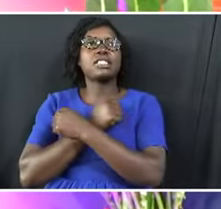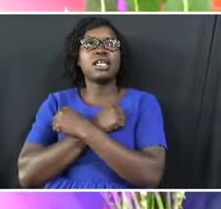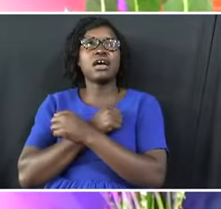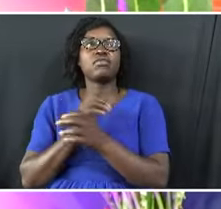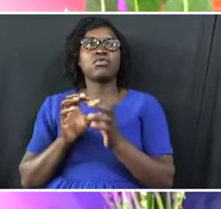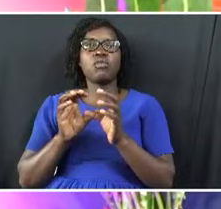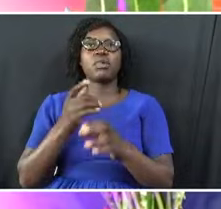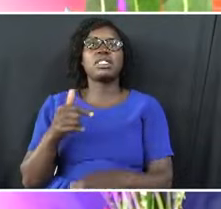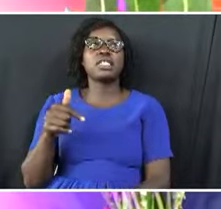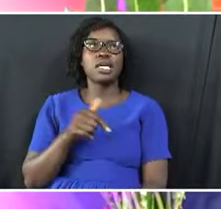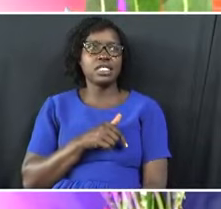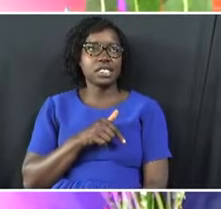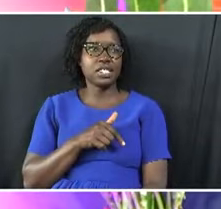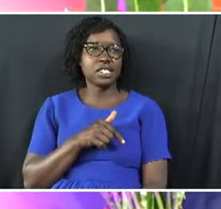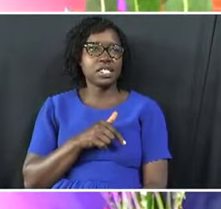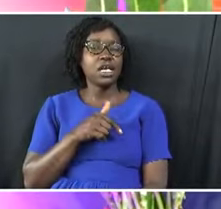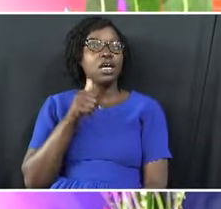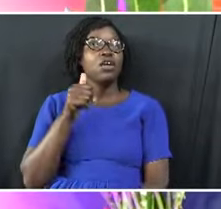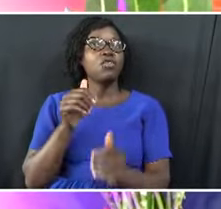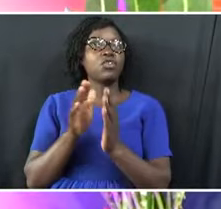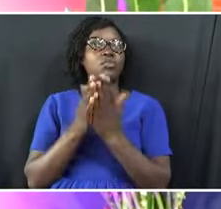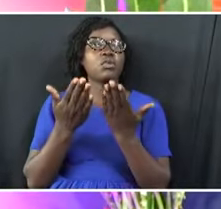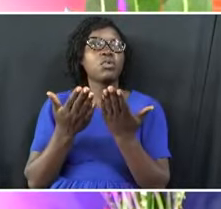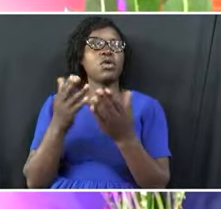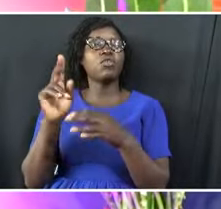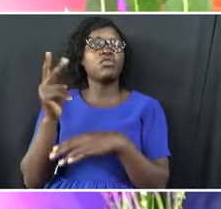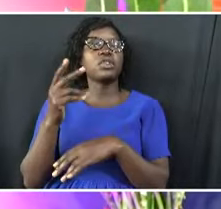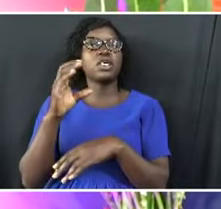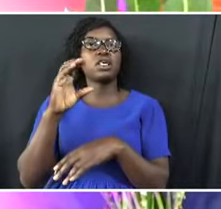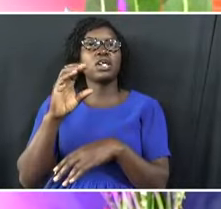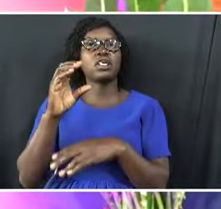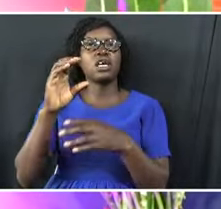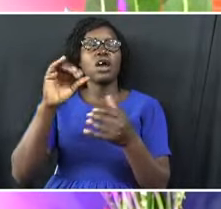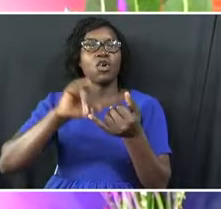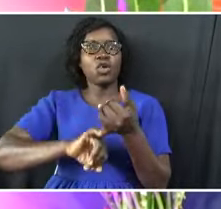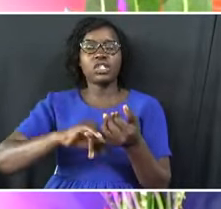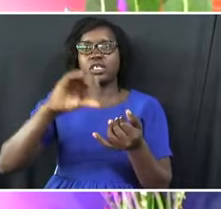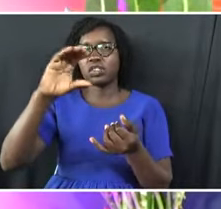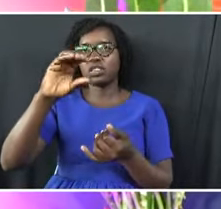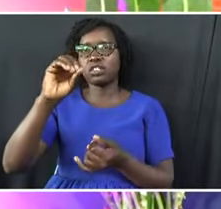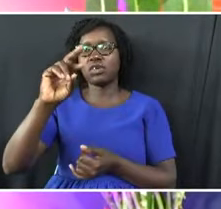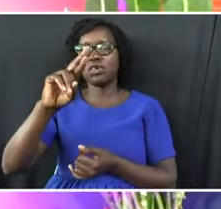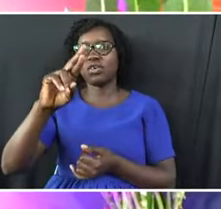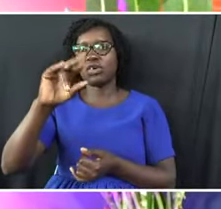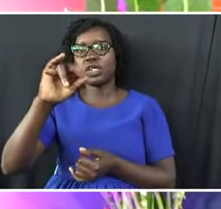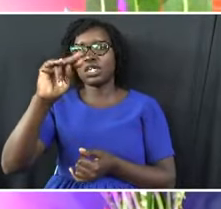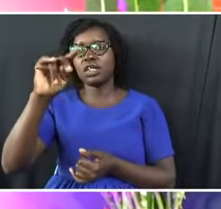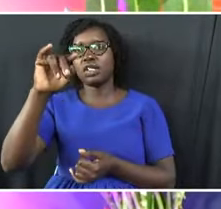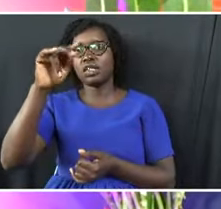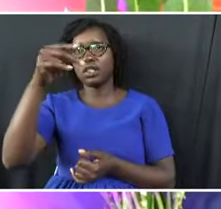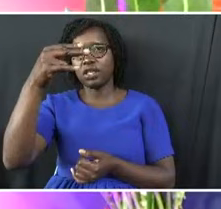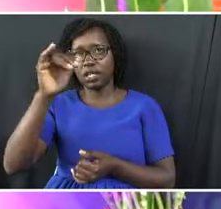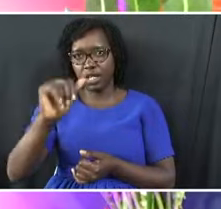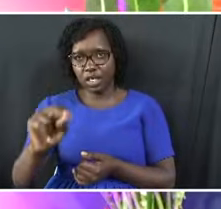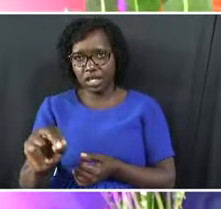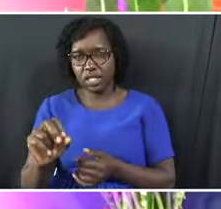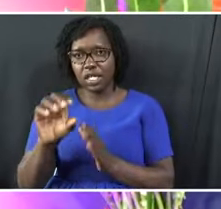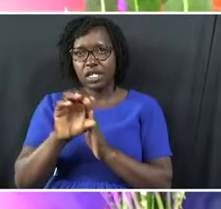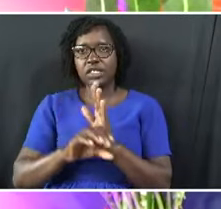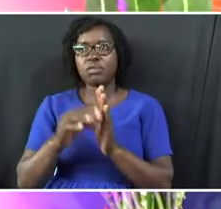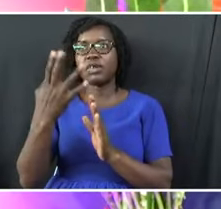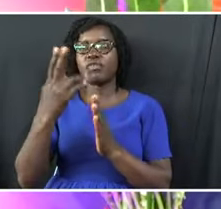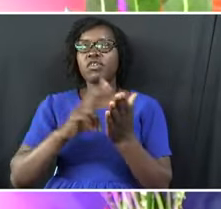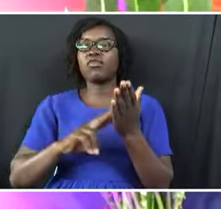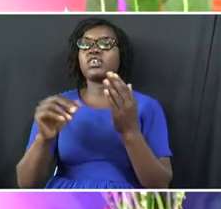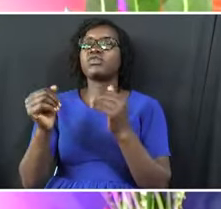us, which came from the book of 2 Corinthians chapter 5, verse 14